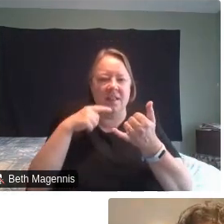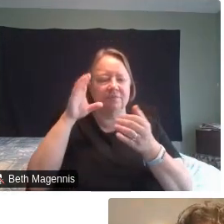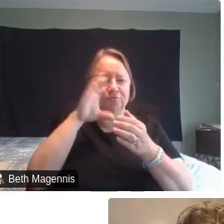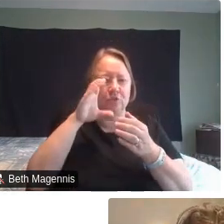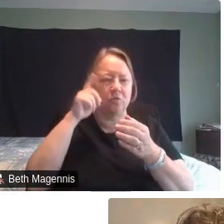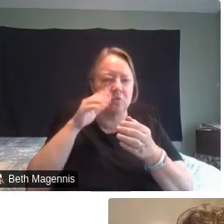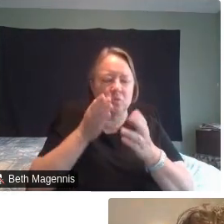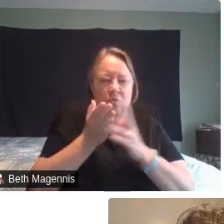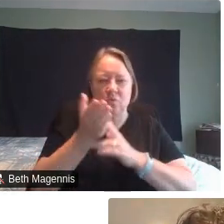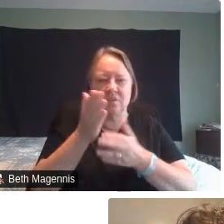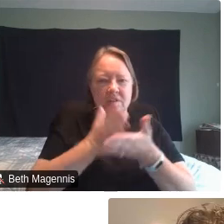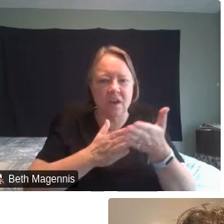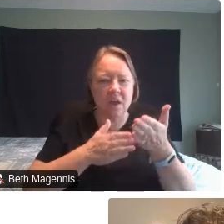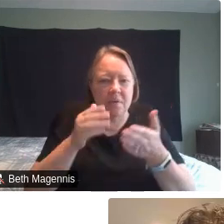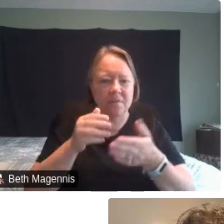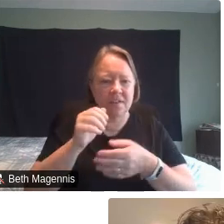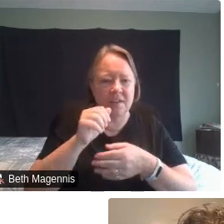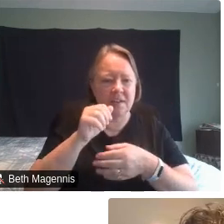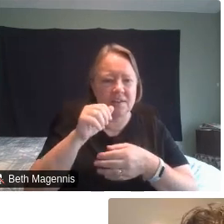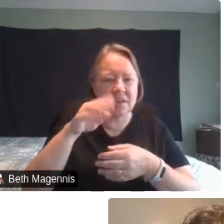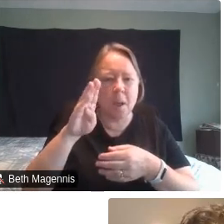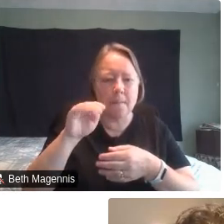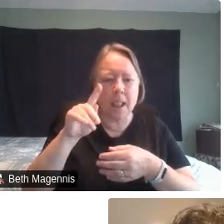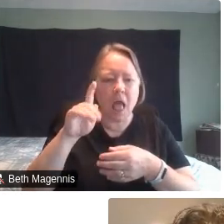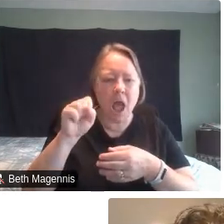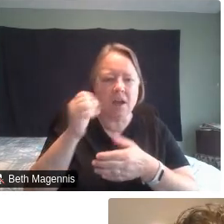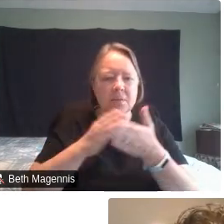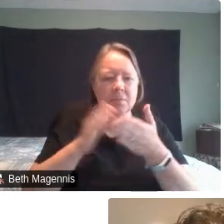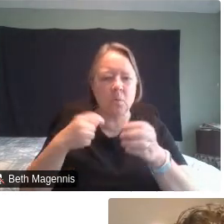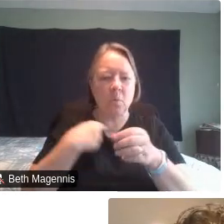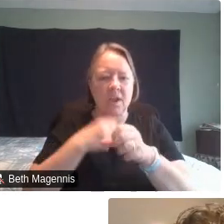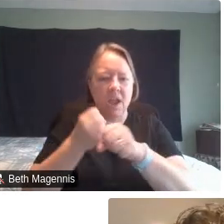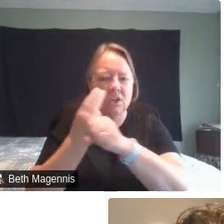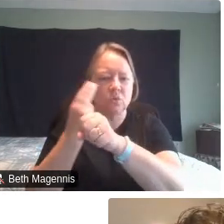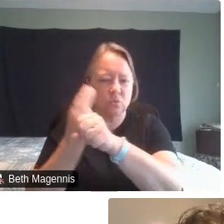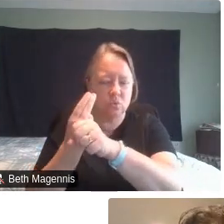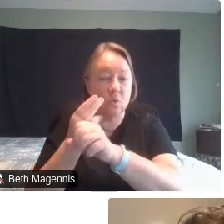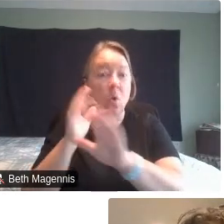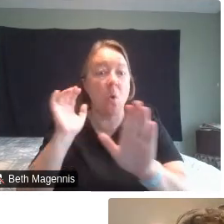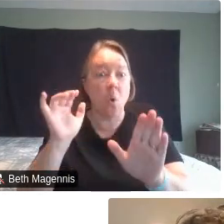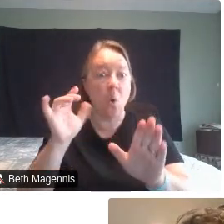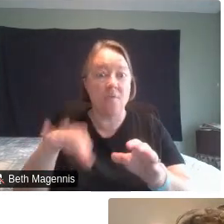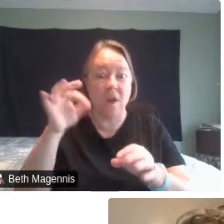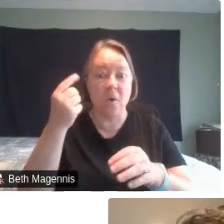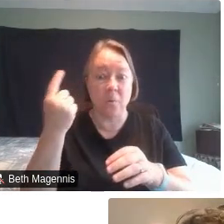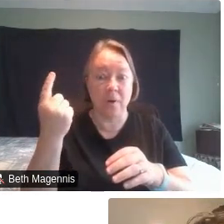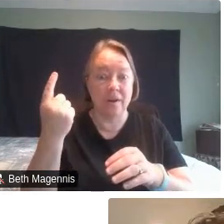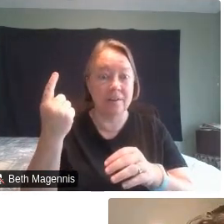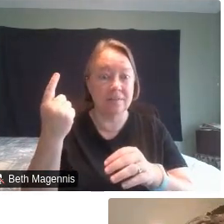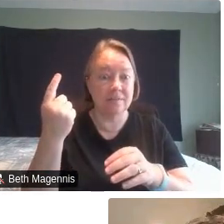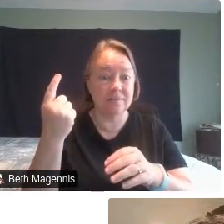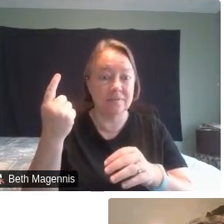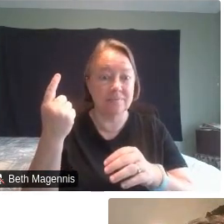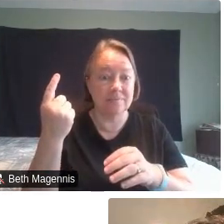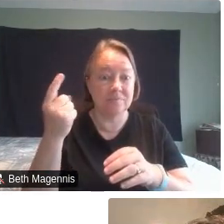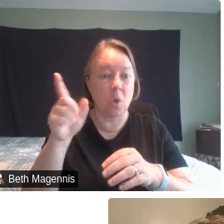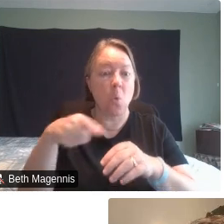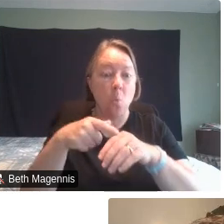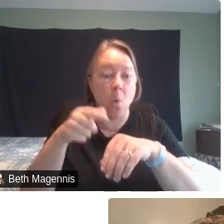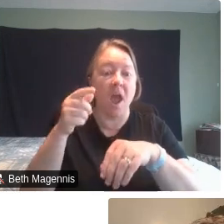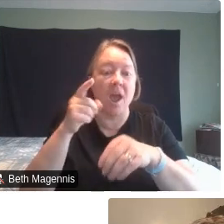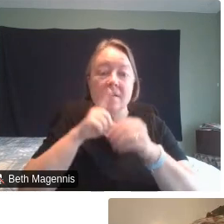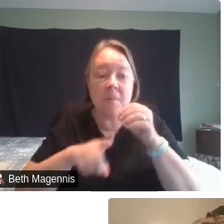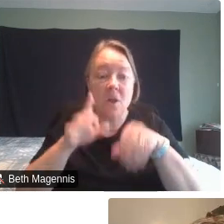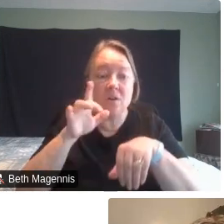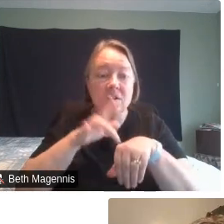some of these hat blocks and see if we see something that could be useful to us. Oh, here's one. When touches. Oh, and